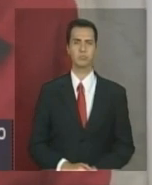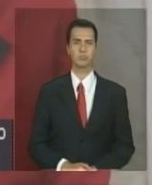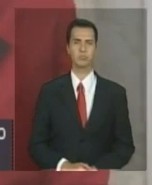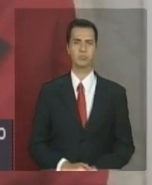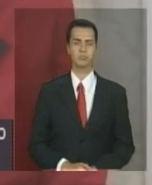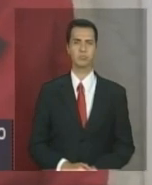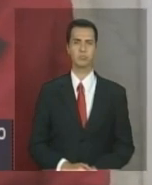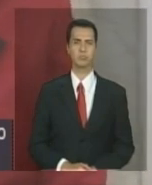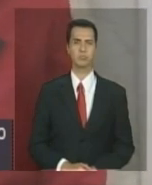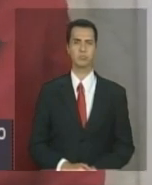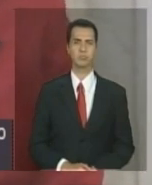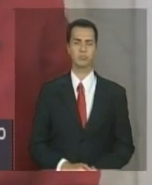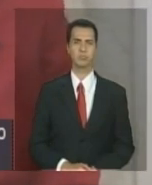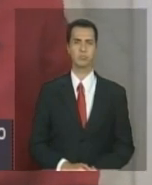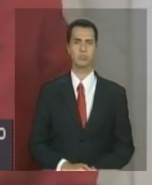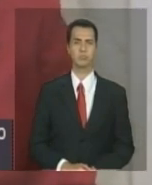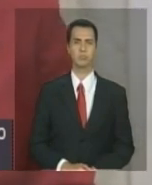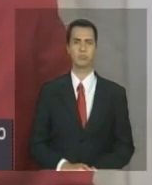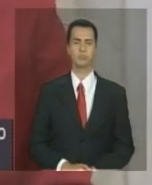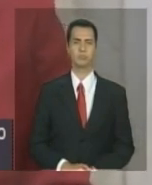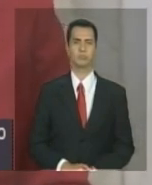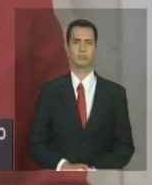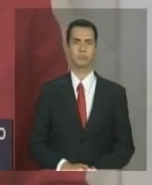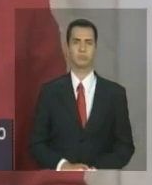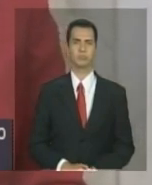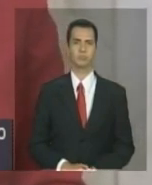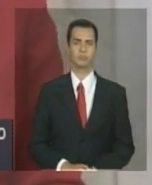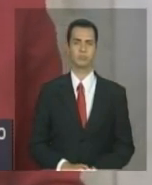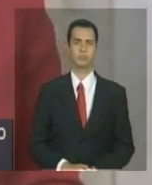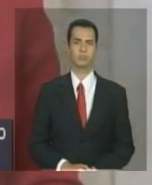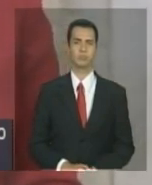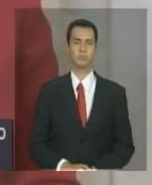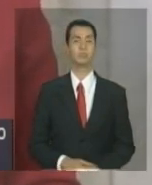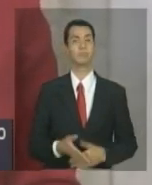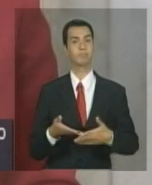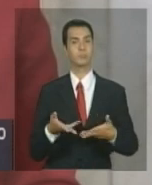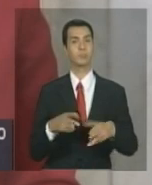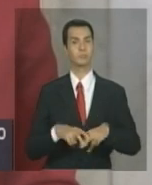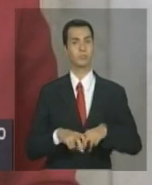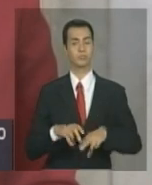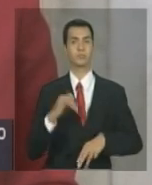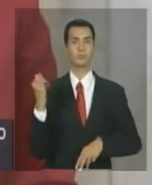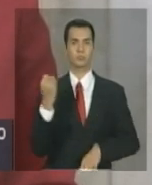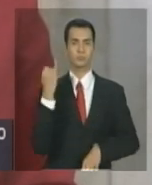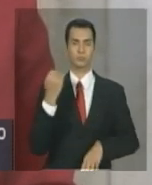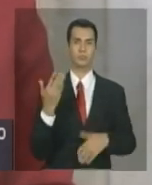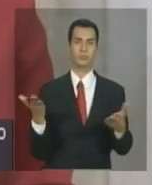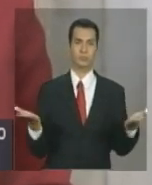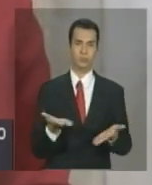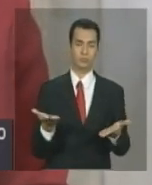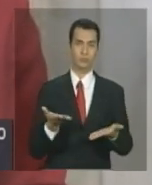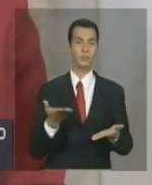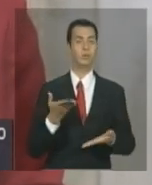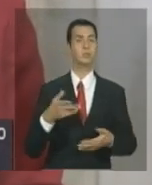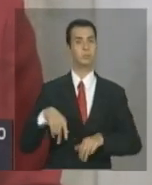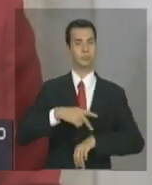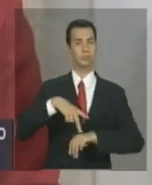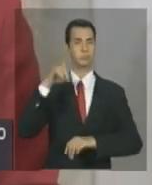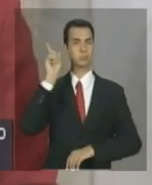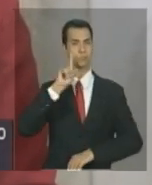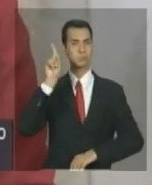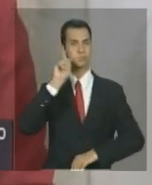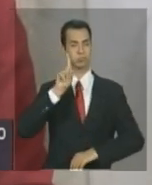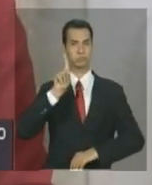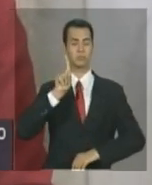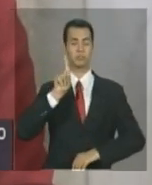a participação no Ciência Sem Fronteira. That is where our involvement in the Science